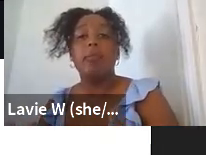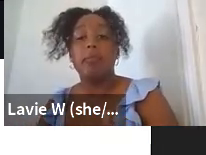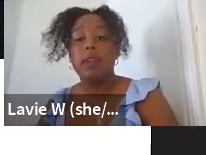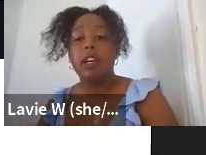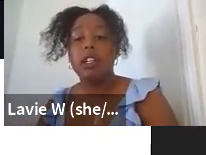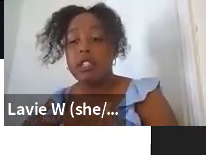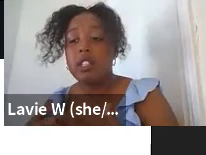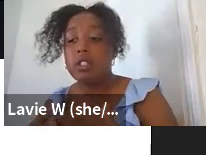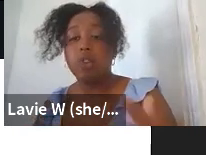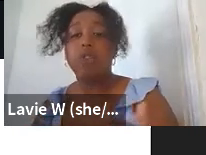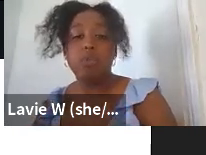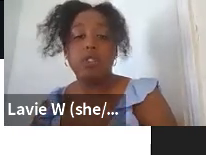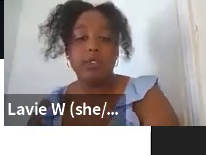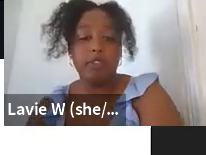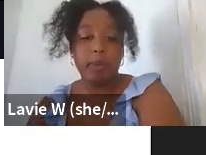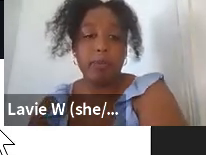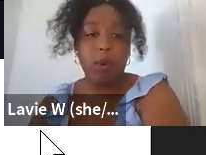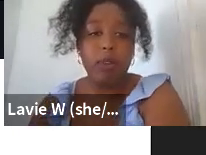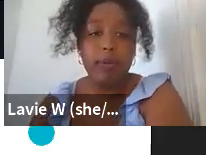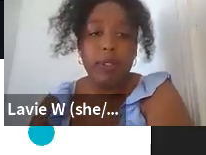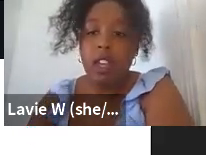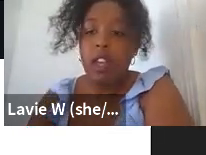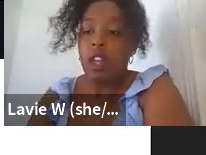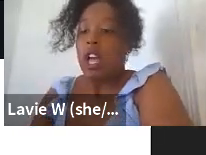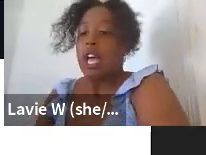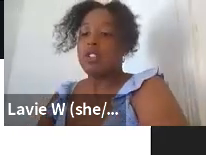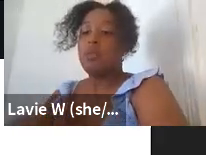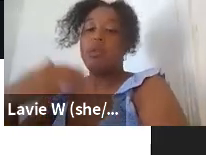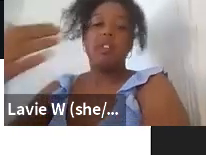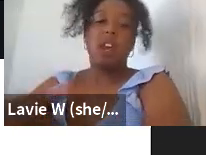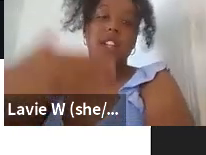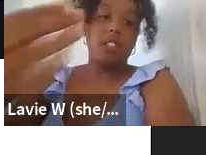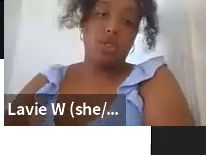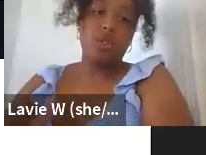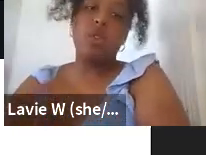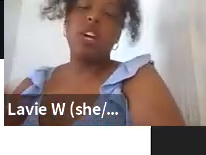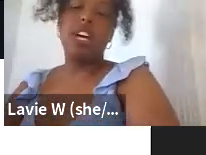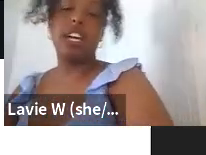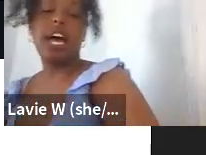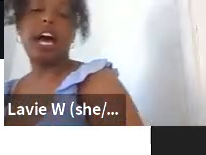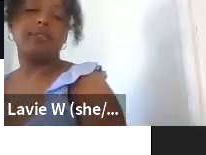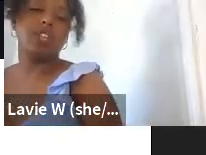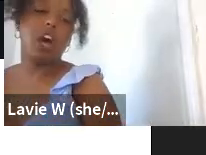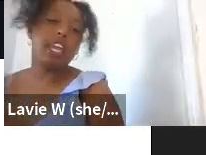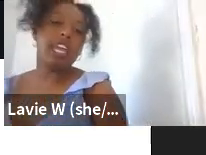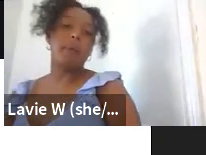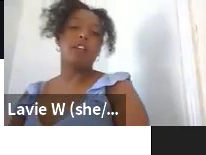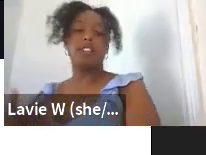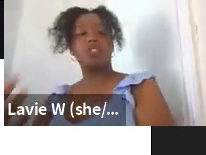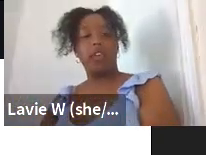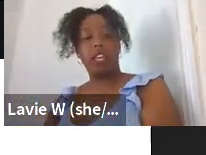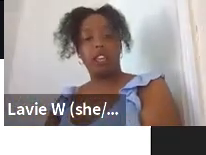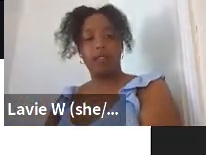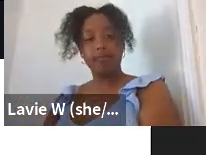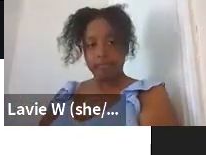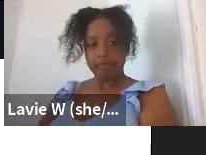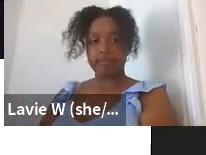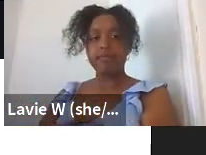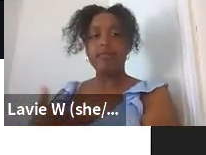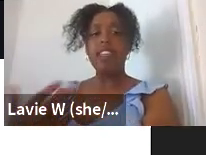exploit certain groups of people. And so moving on to talking about decision